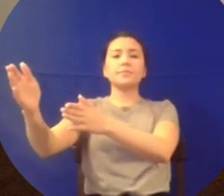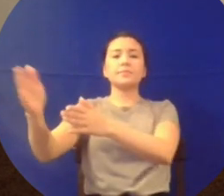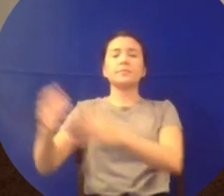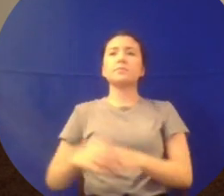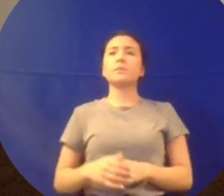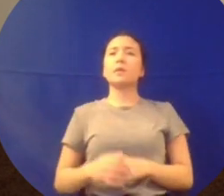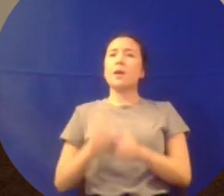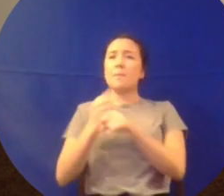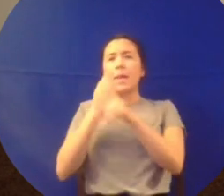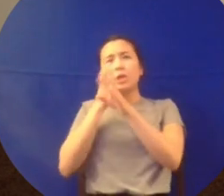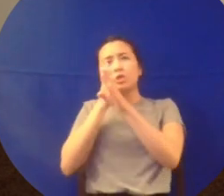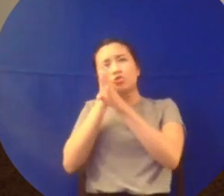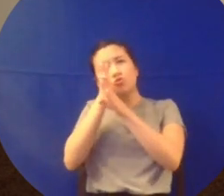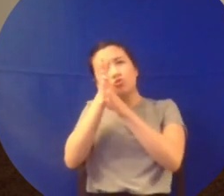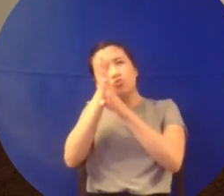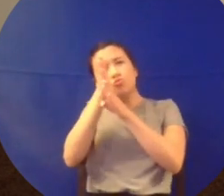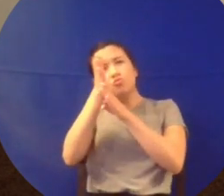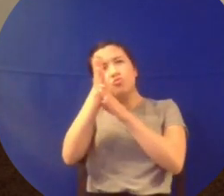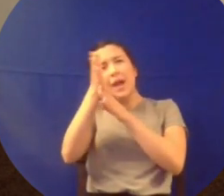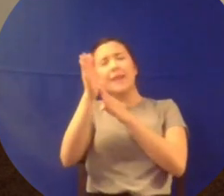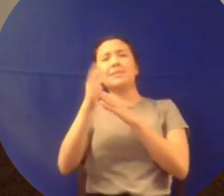Make straight the crooked paths.